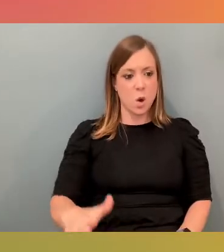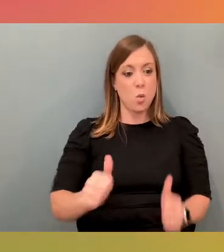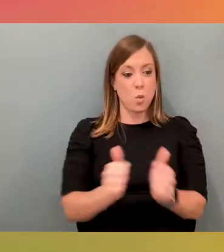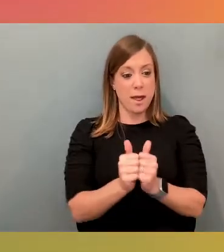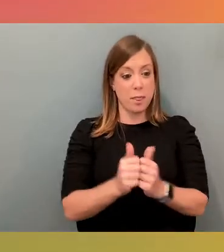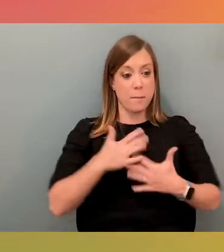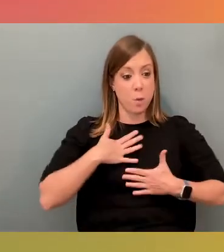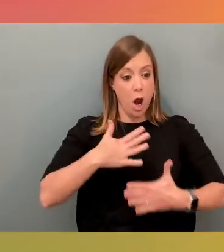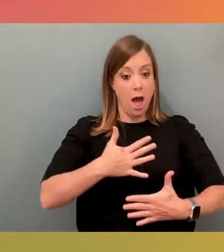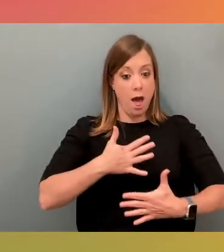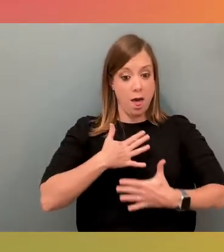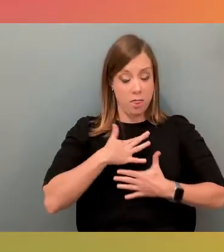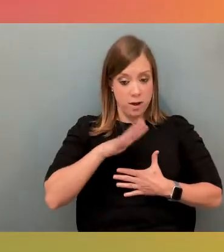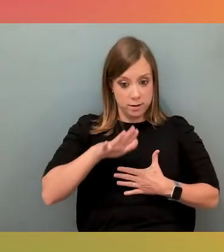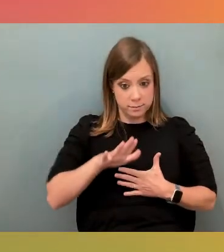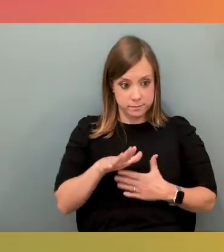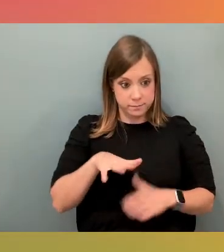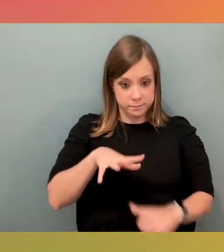of the sea,